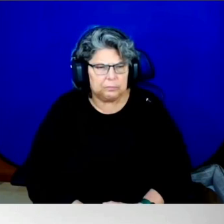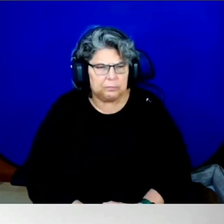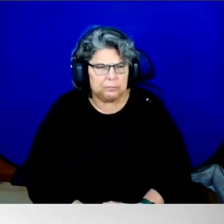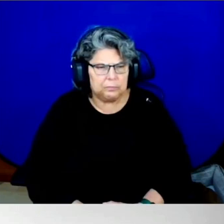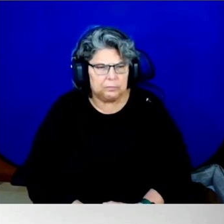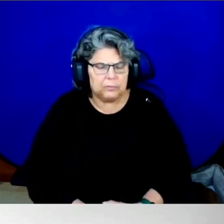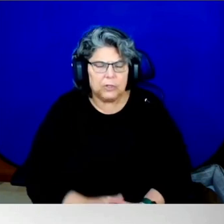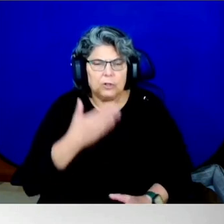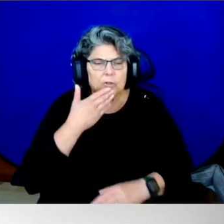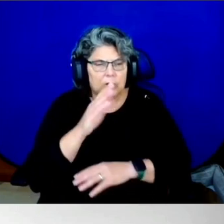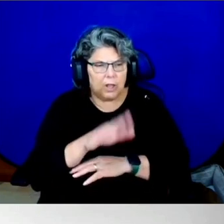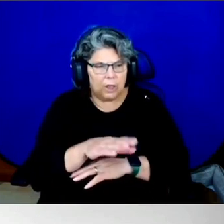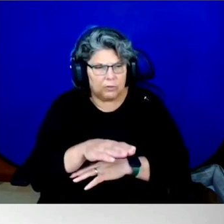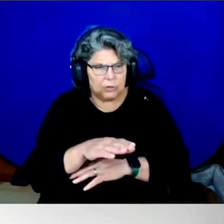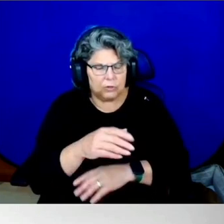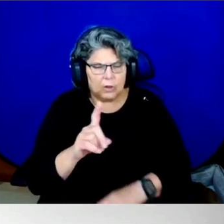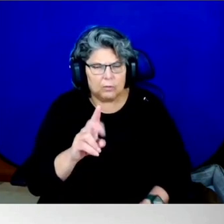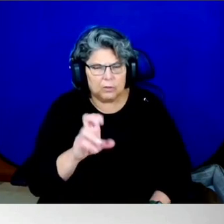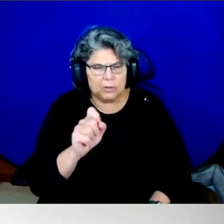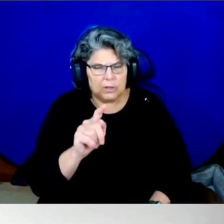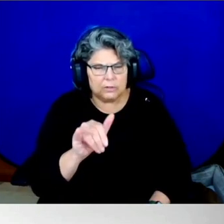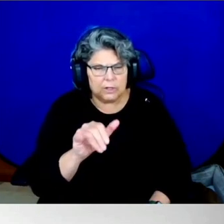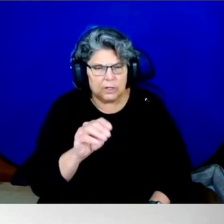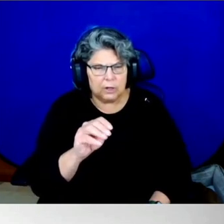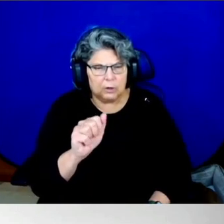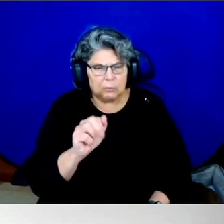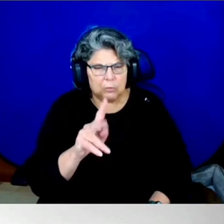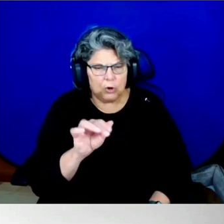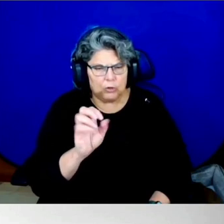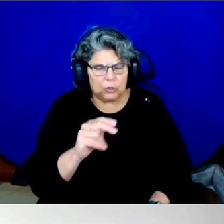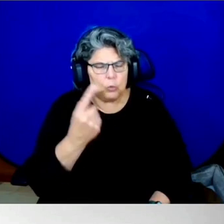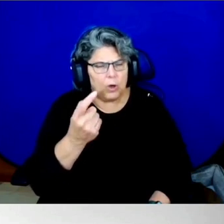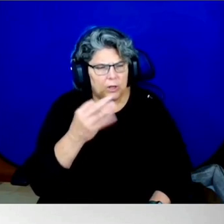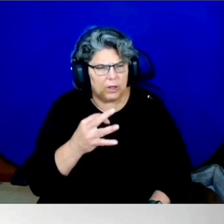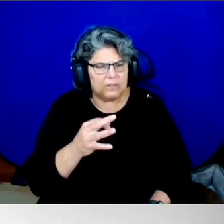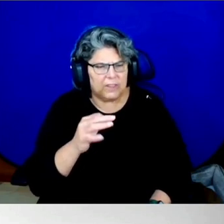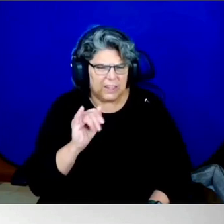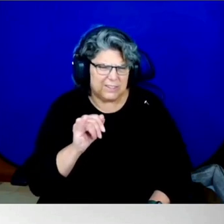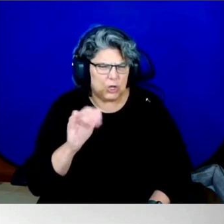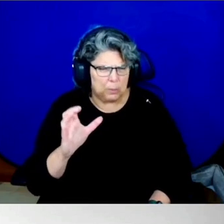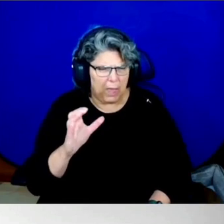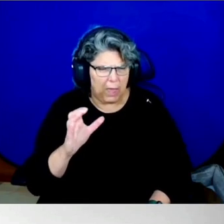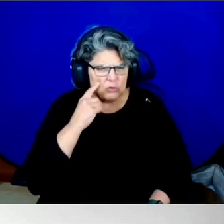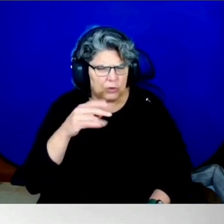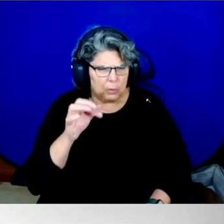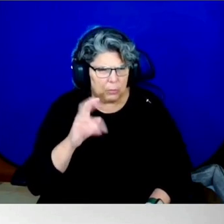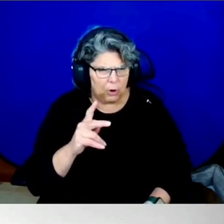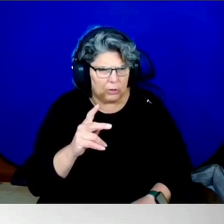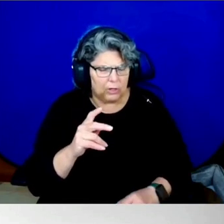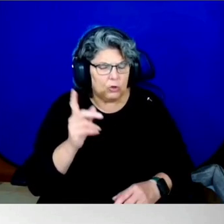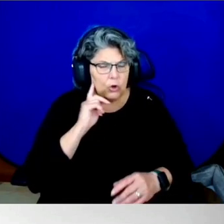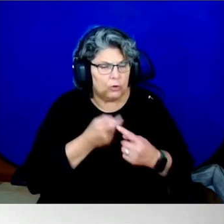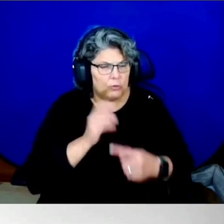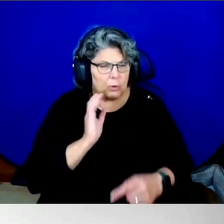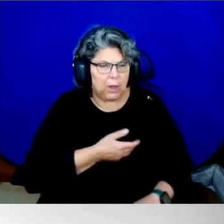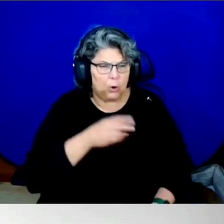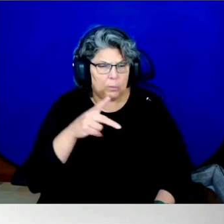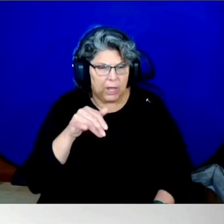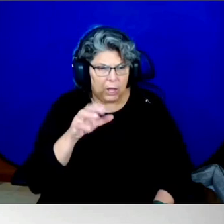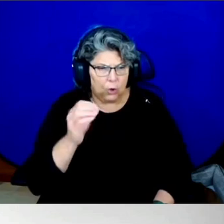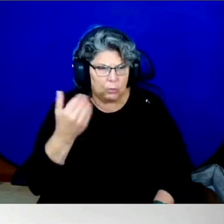Good afternoon. My name is Dusty Martin. I'm one of the Unified Incident Commanders for the Park incident. As you heard from our PIO earlier, the fire